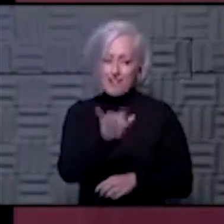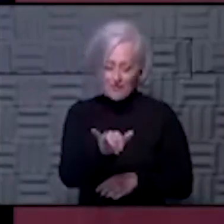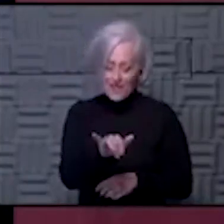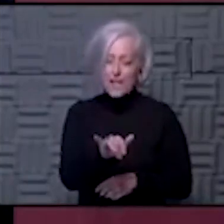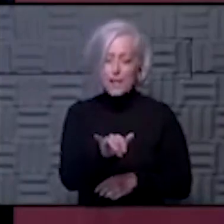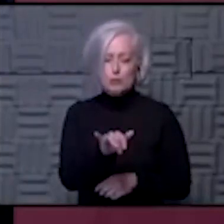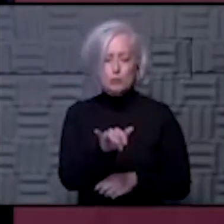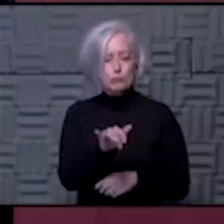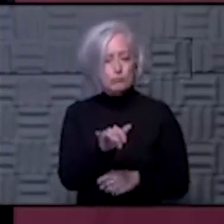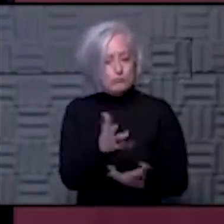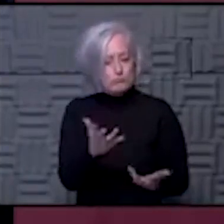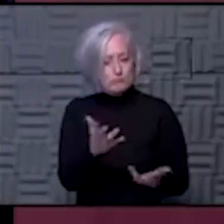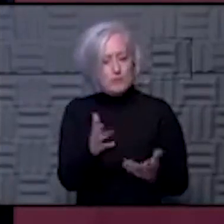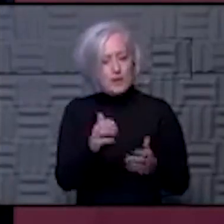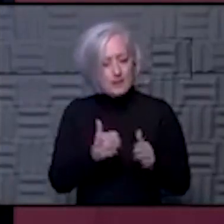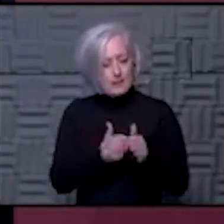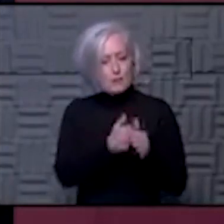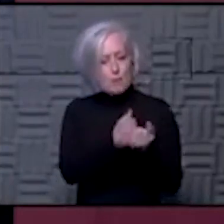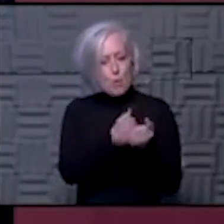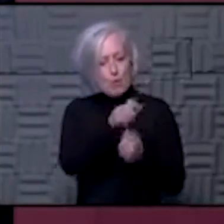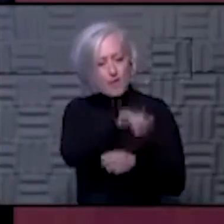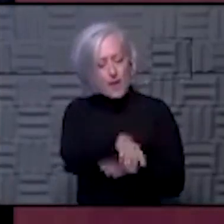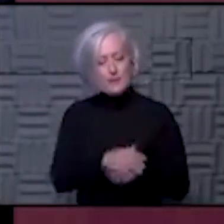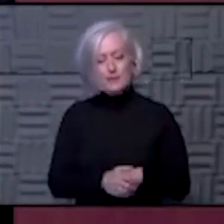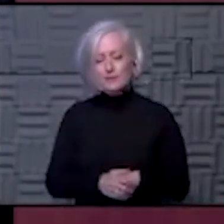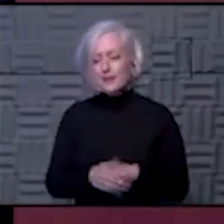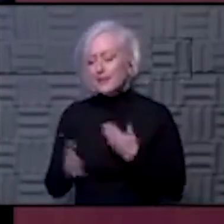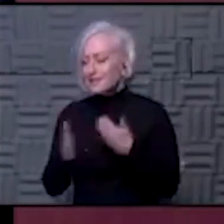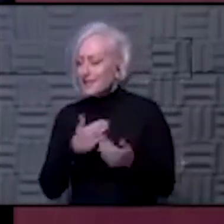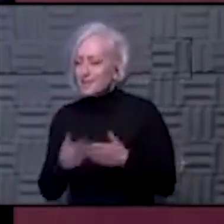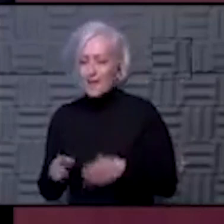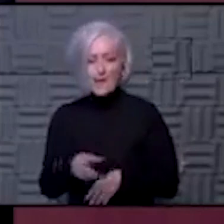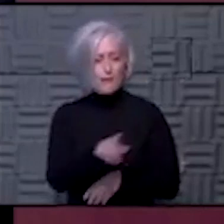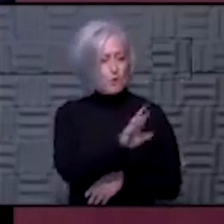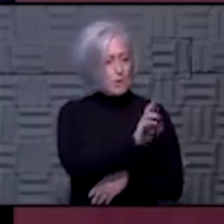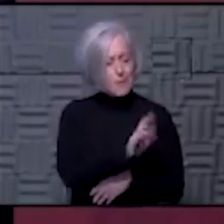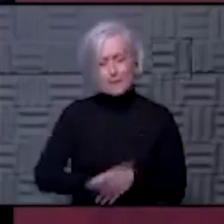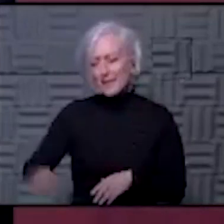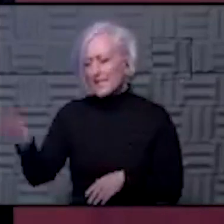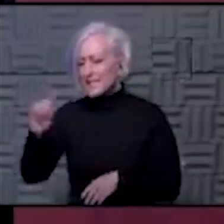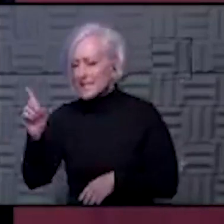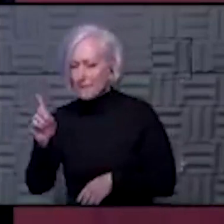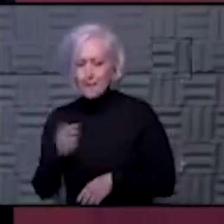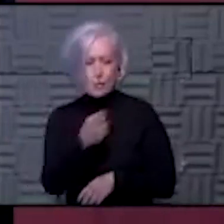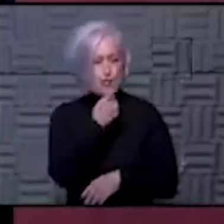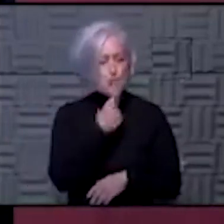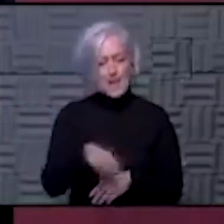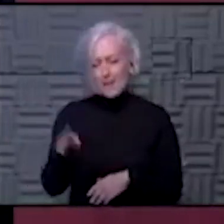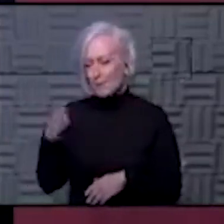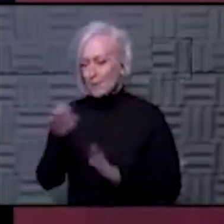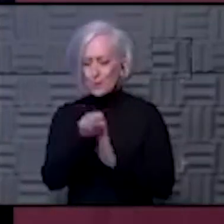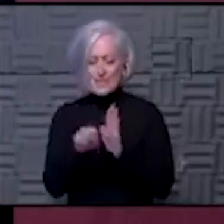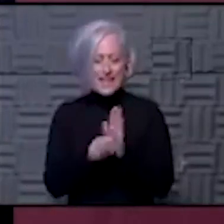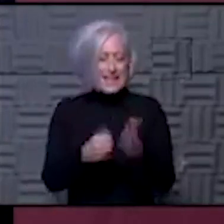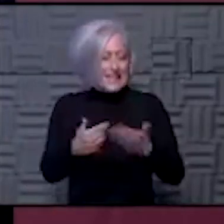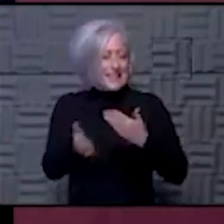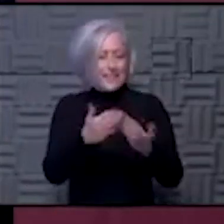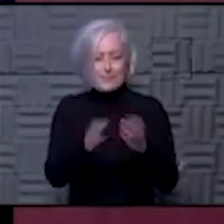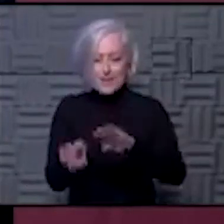and unfortunately when we take it as a red state, blue state, or Republican, Democrat, and all this politicization of it, that's just a terrible thing,